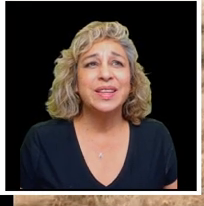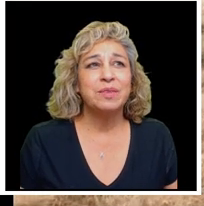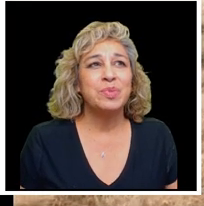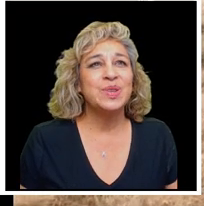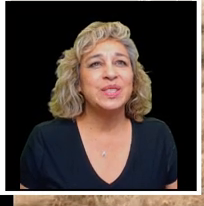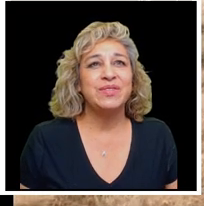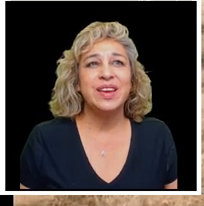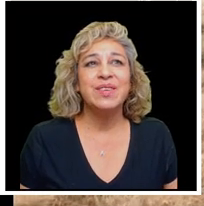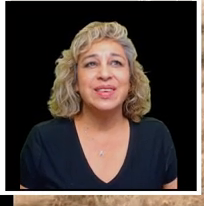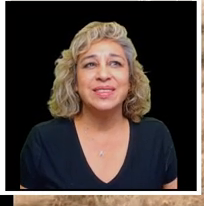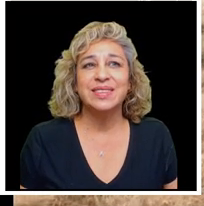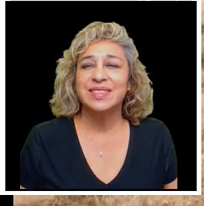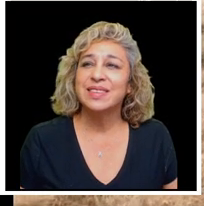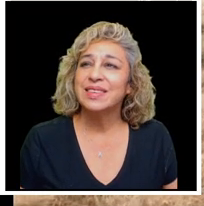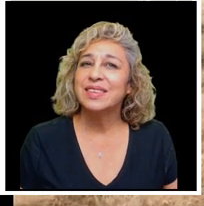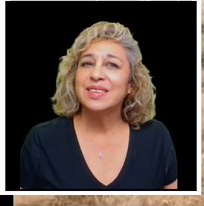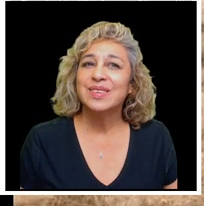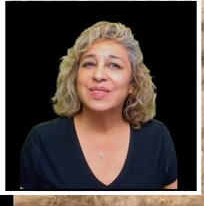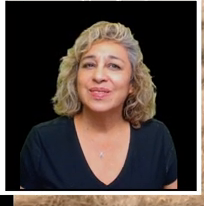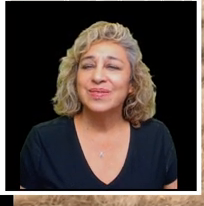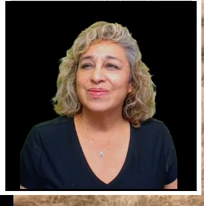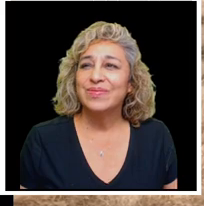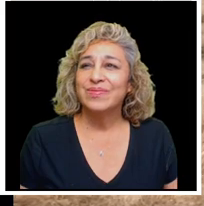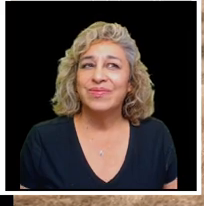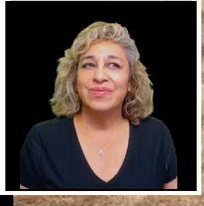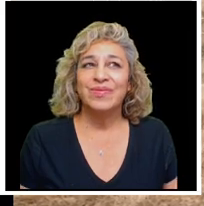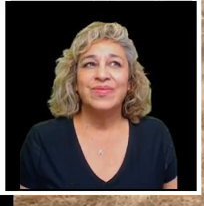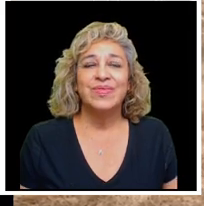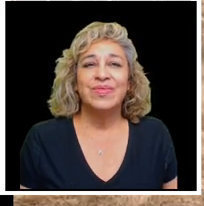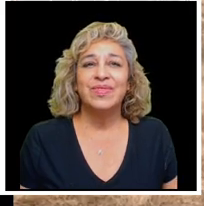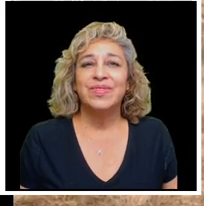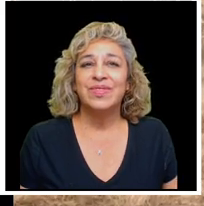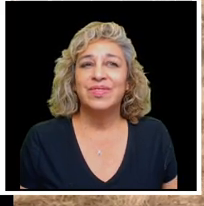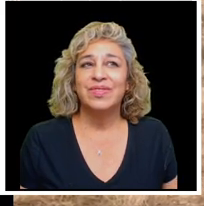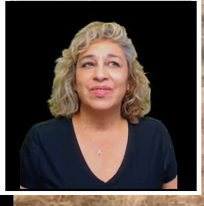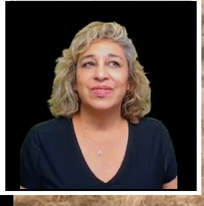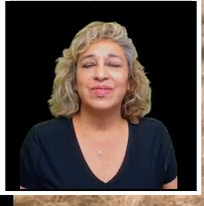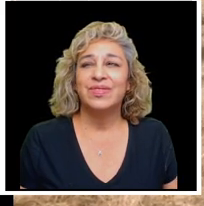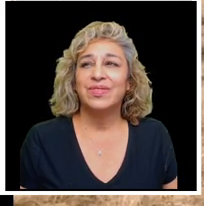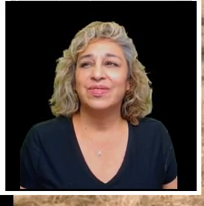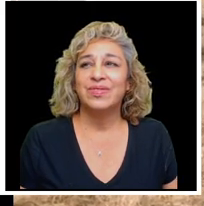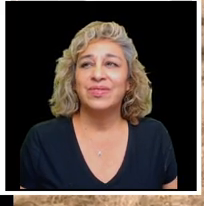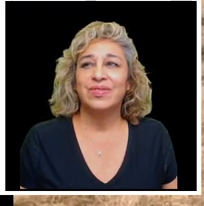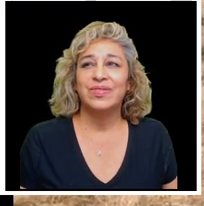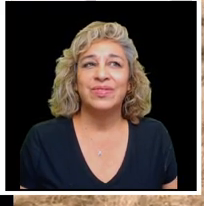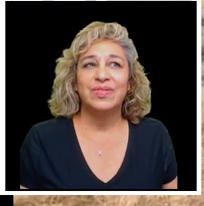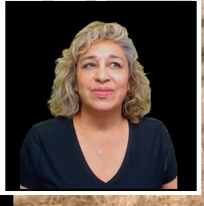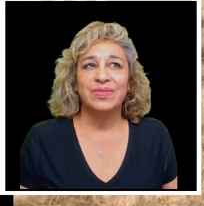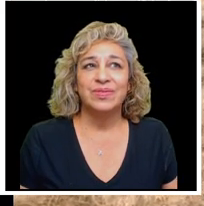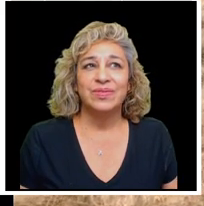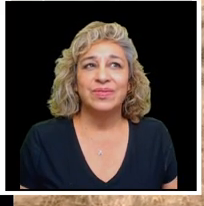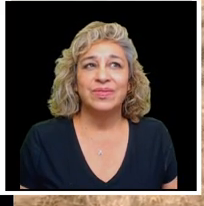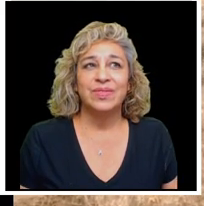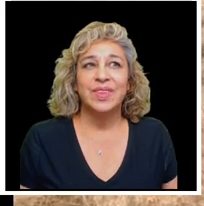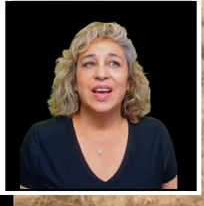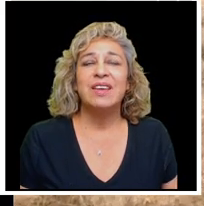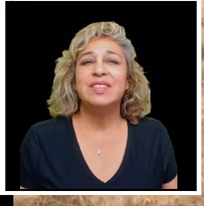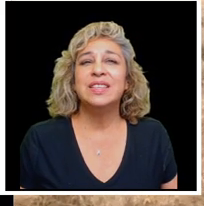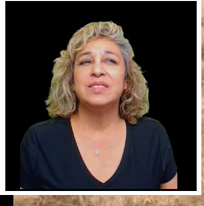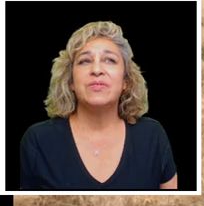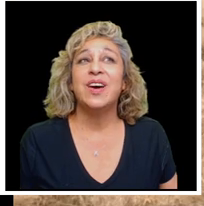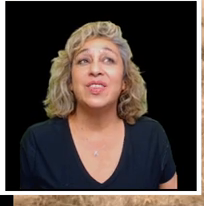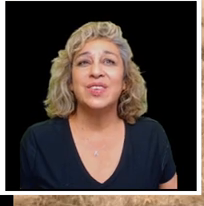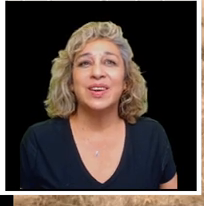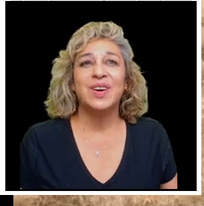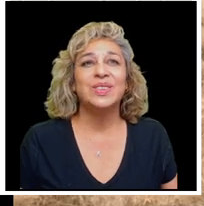also look at the perseverance this the other day I'm blinking as